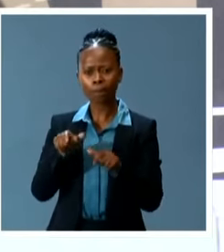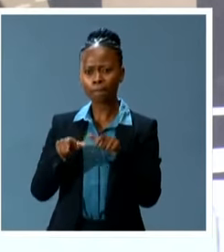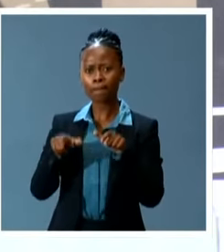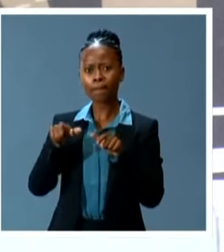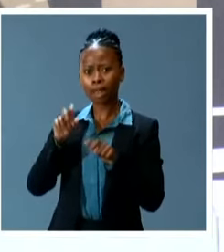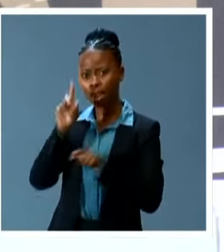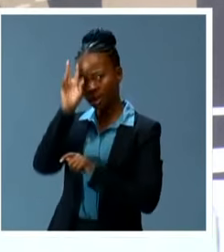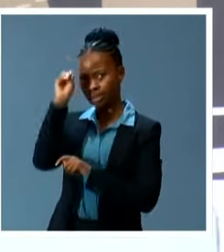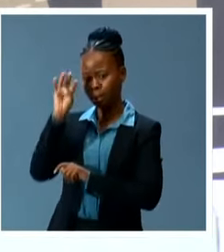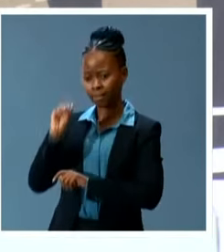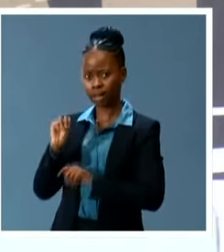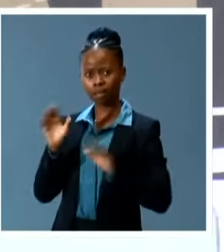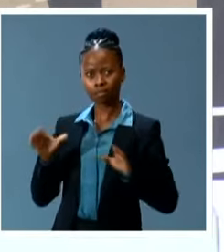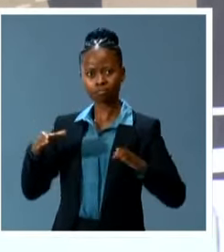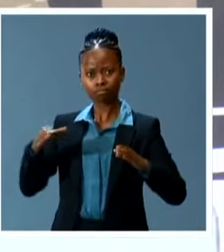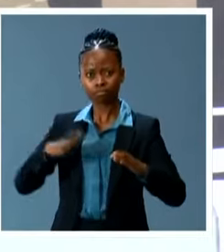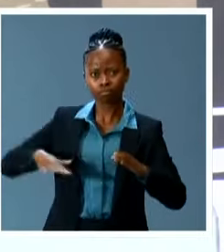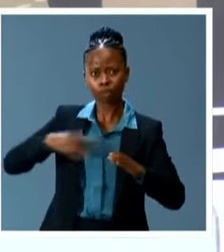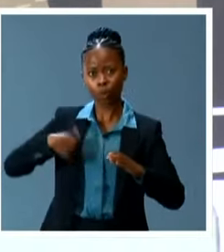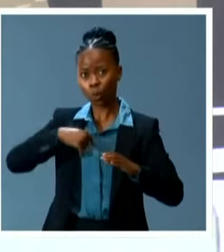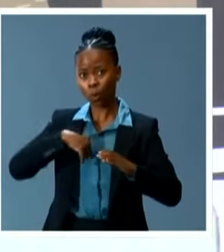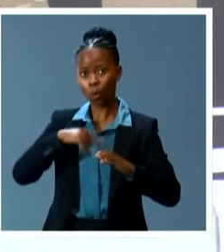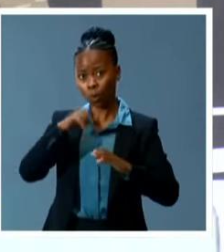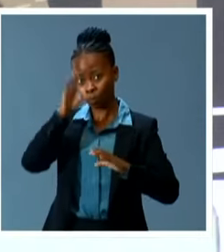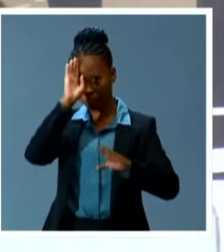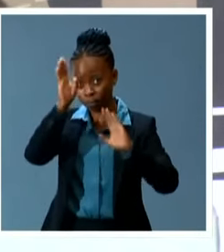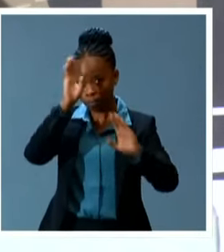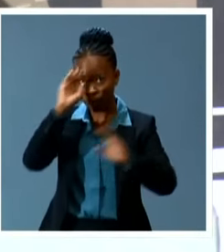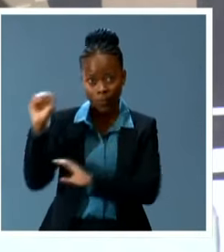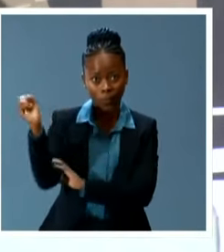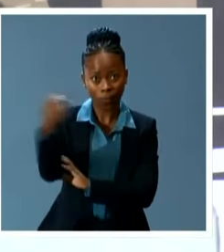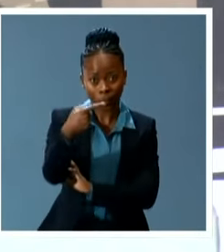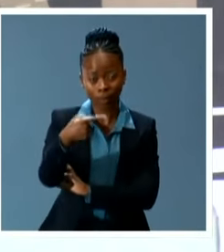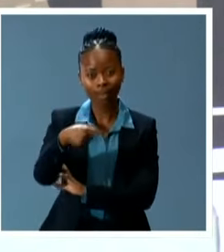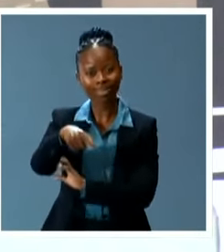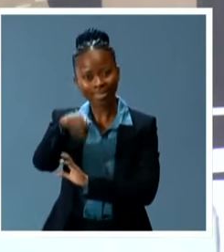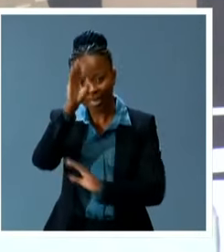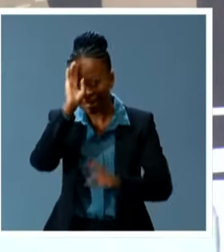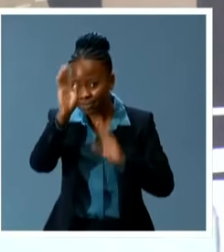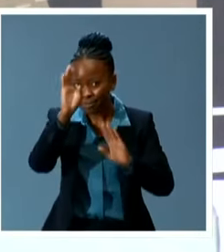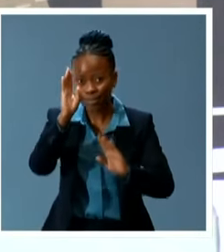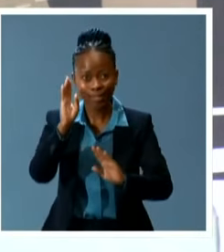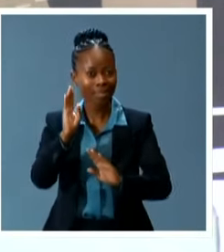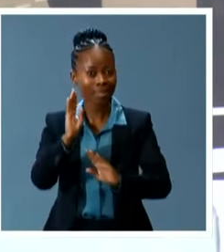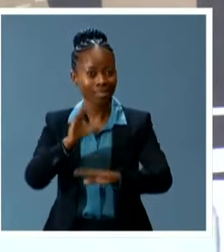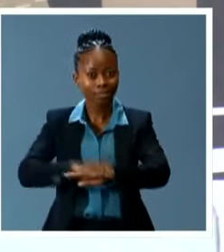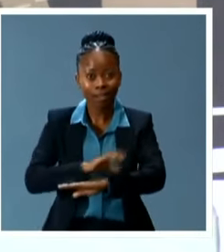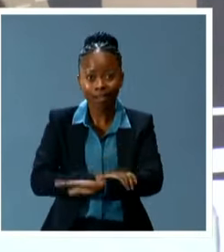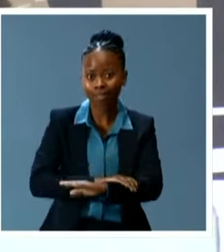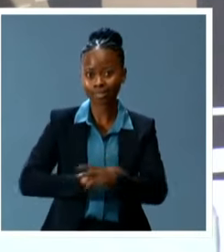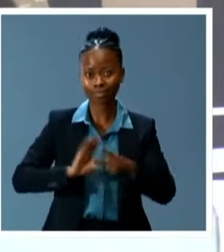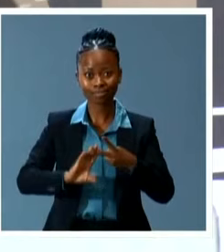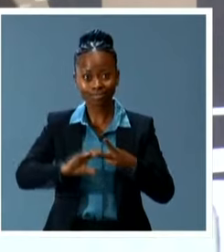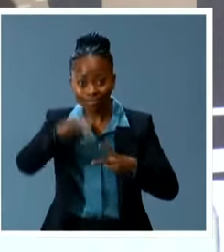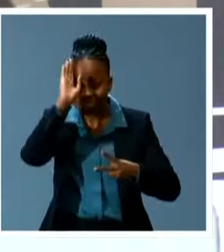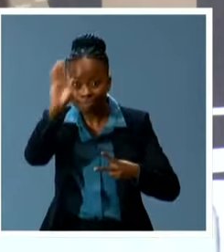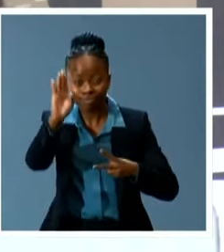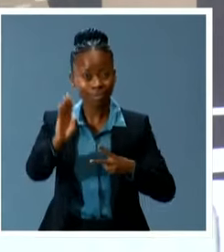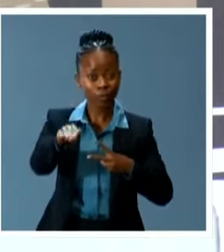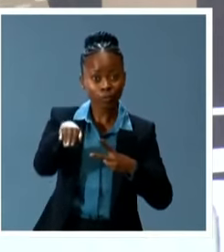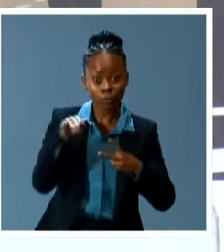the Nelson Mandela Foundation. Avusheni, Nyanvusela, Sanbonani,